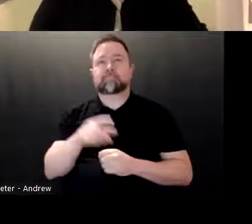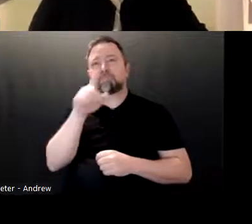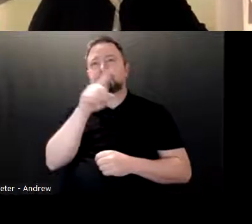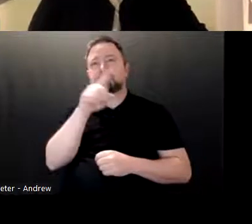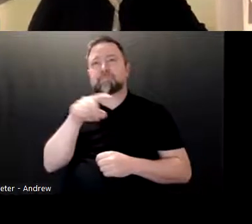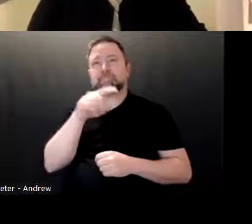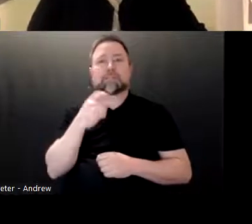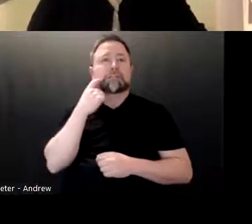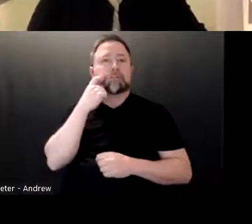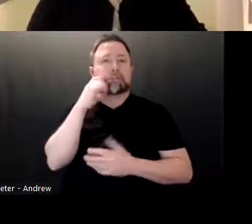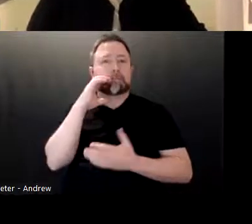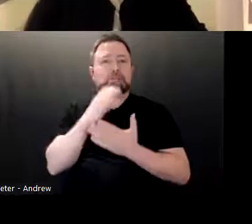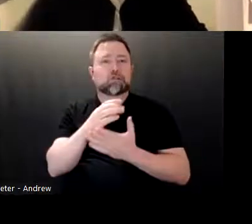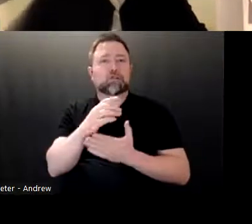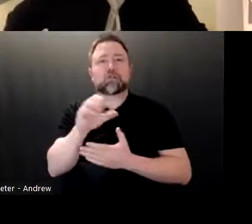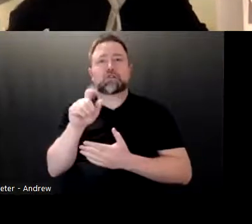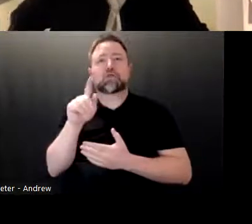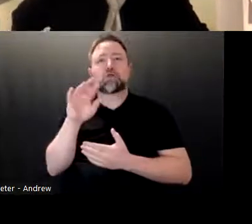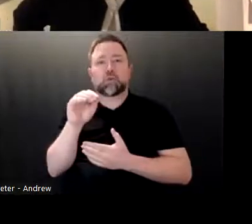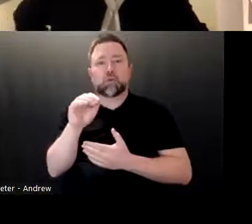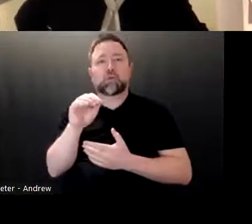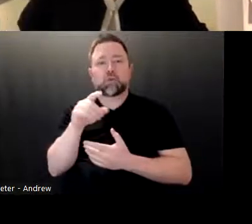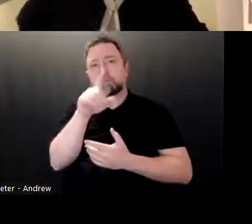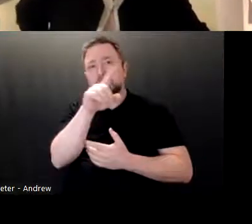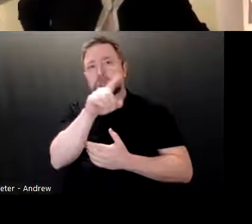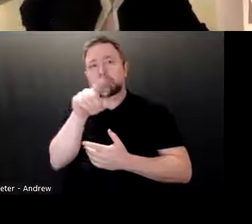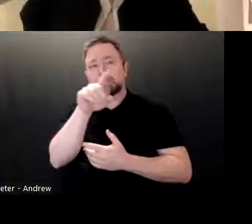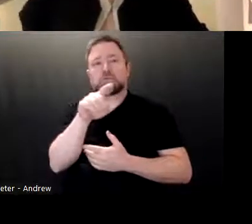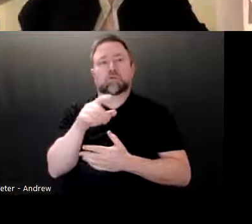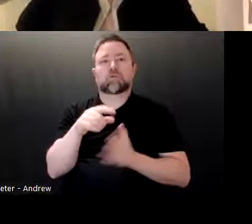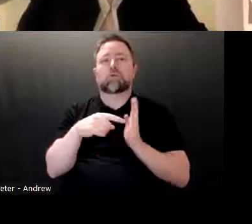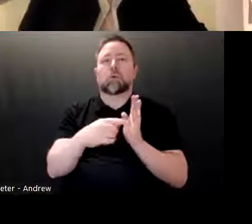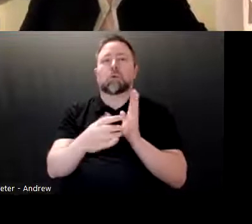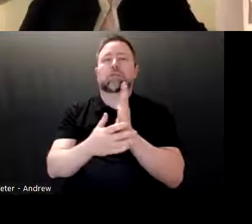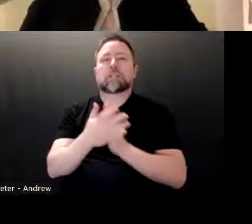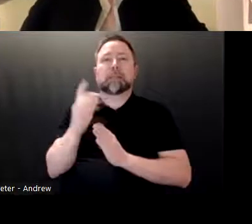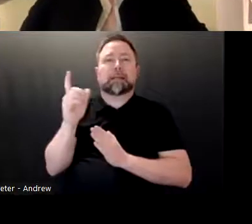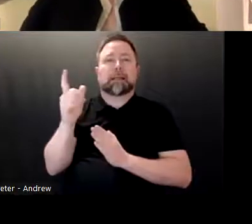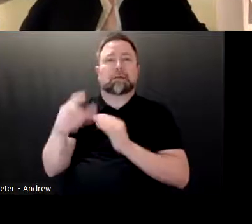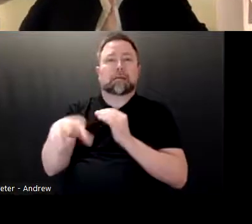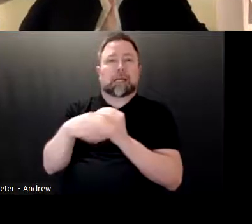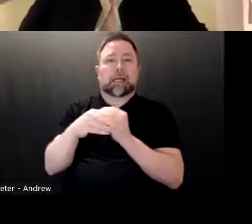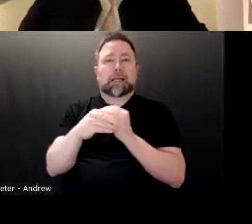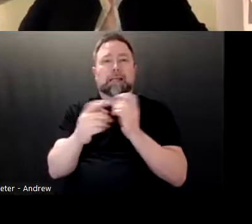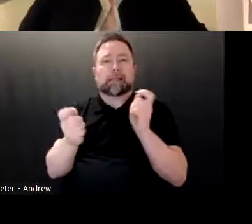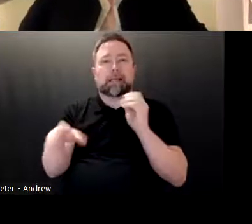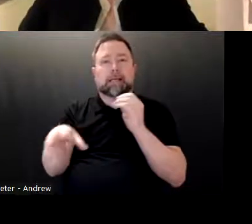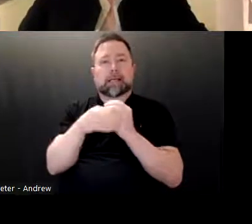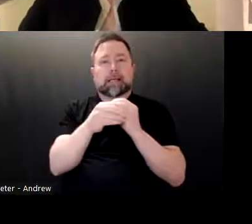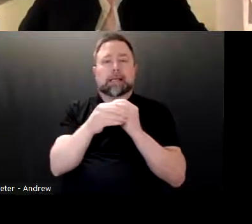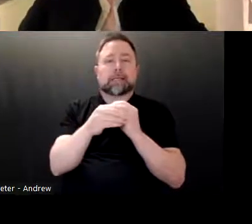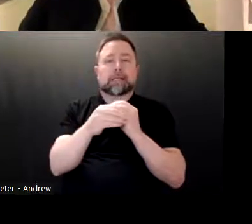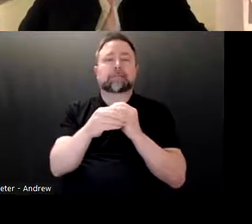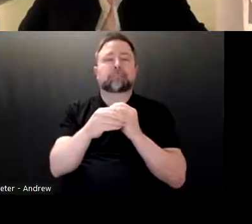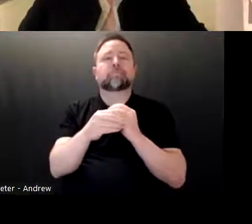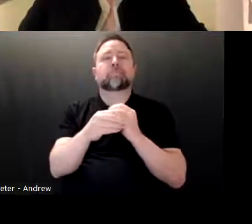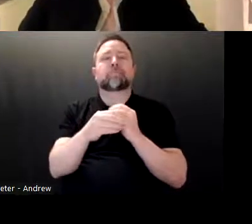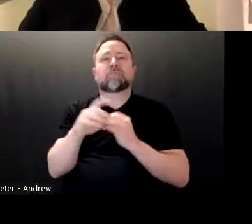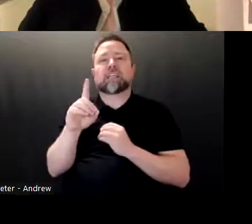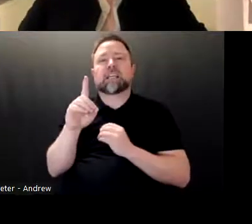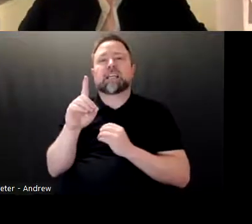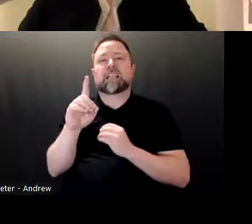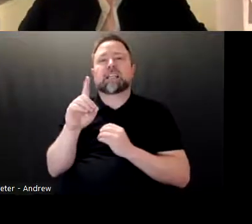that time, he and Letty had separated. He was living in the studio full time and had added an addition, a wood addition to